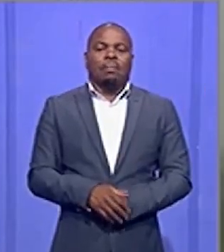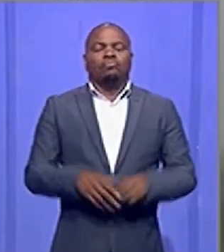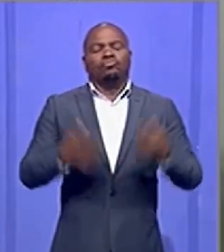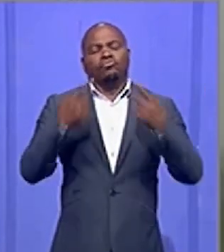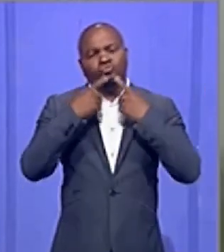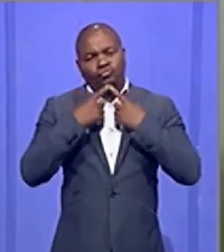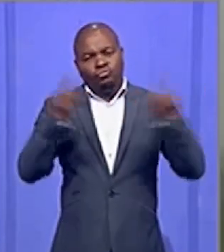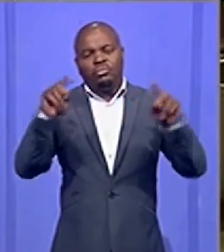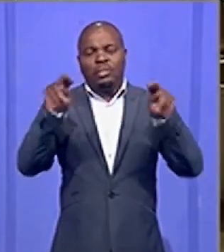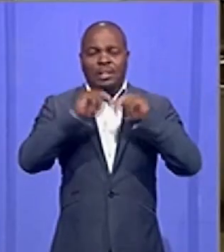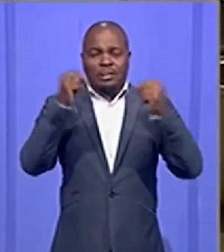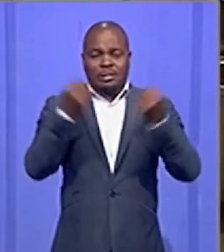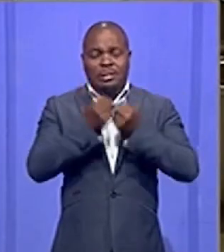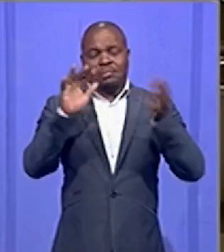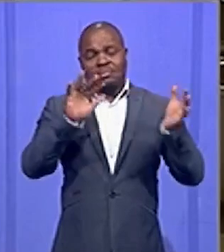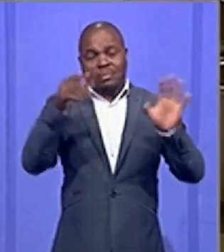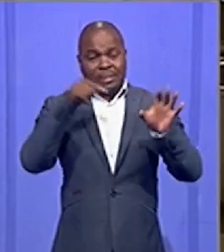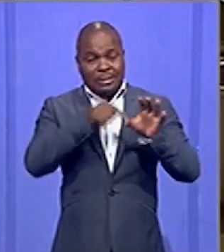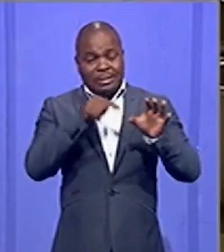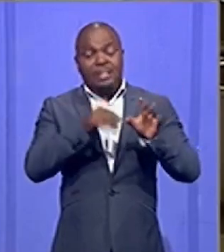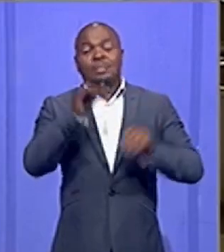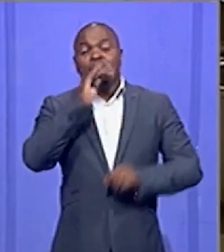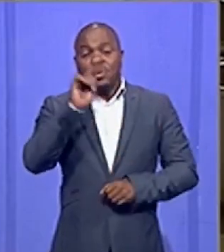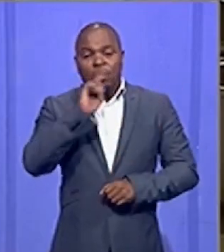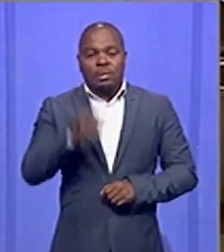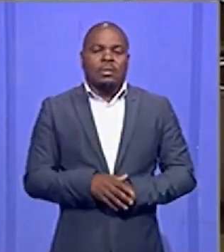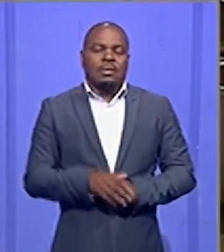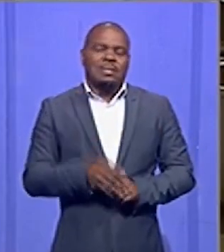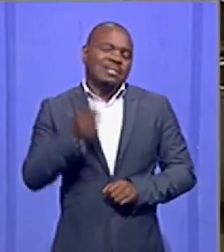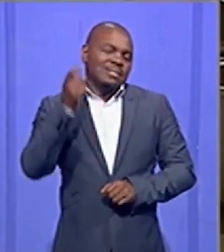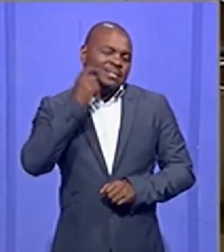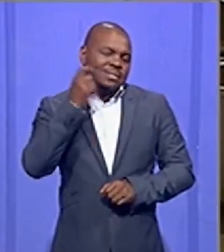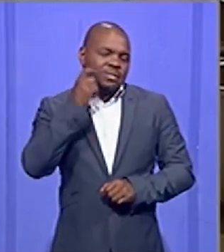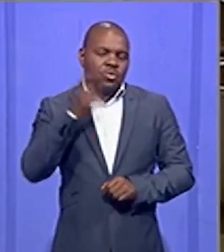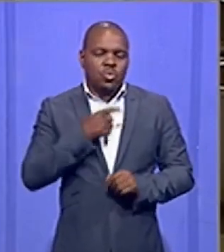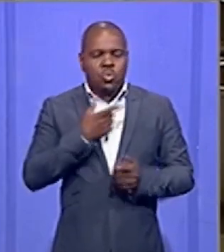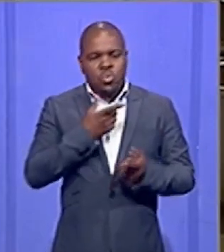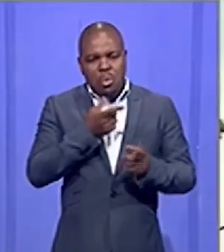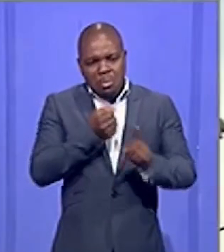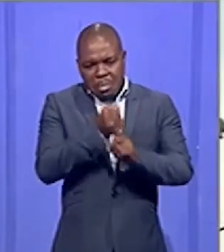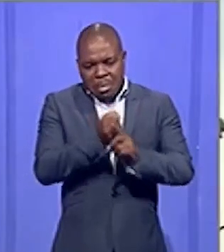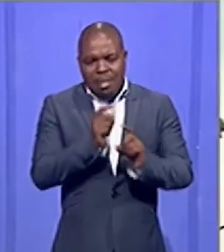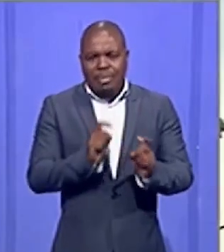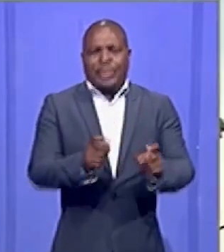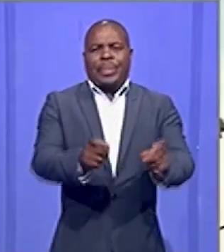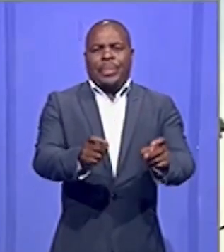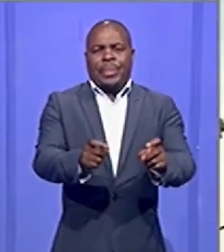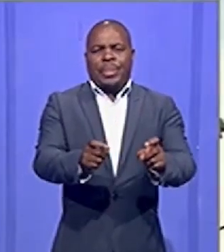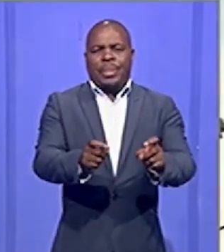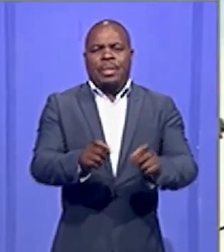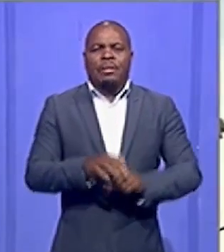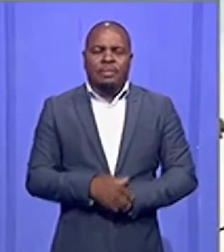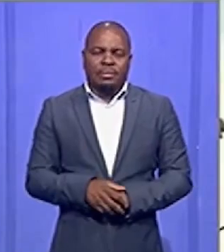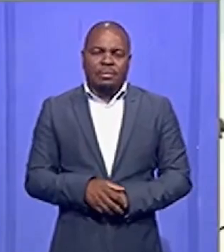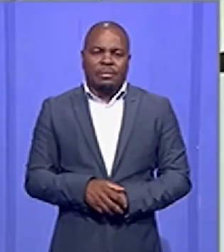a bosetšhaba e kgontsha tsibogo ya ka bonako malebana le matlhotlhapelo a naga e iphitlhelang e lebane